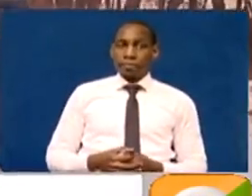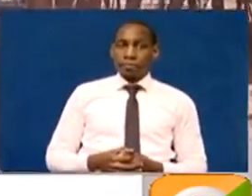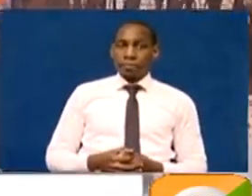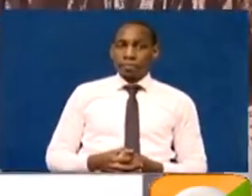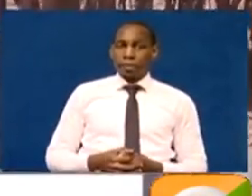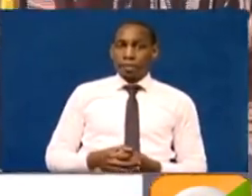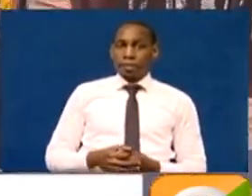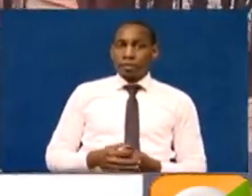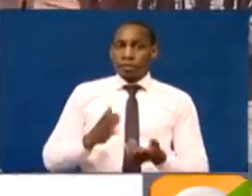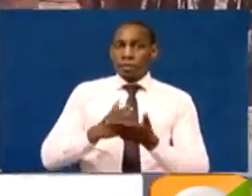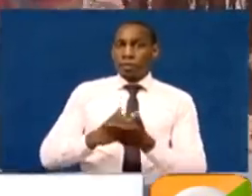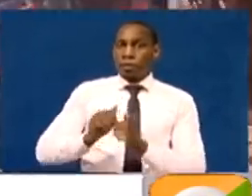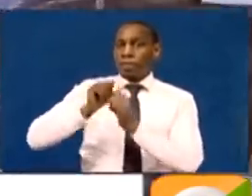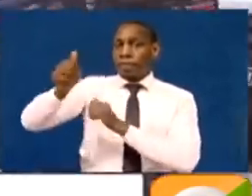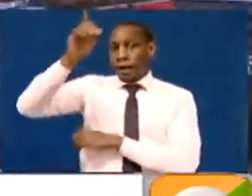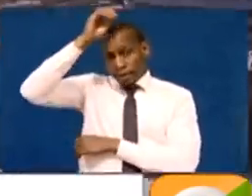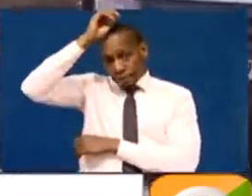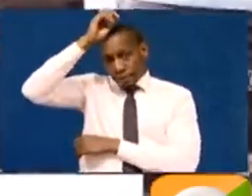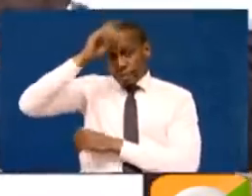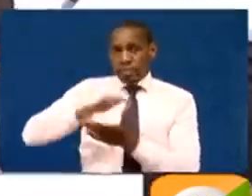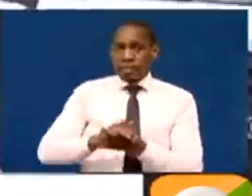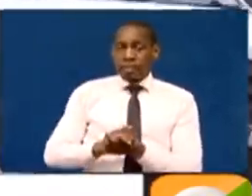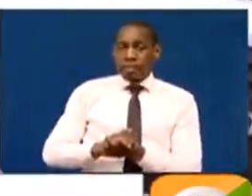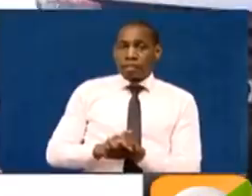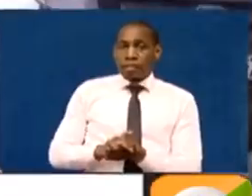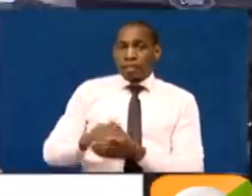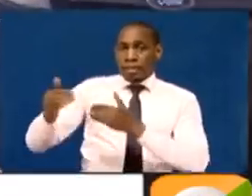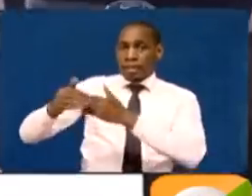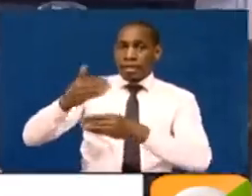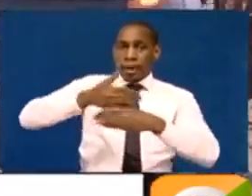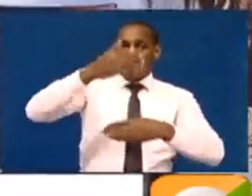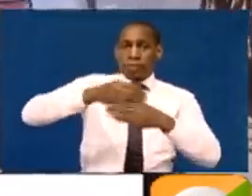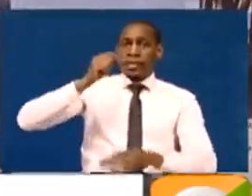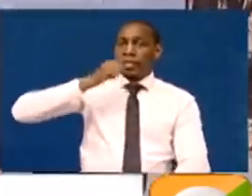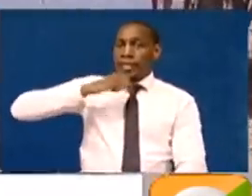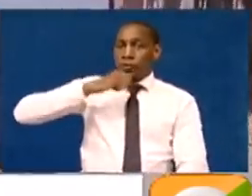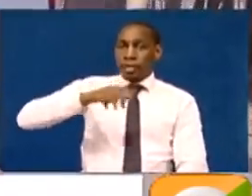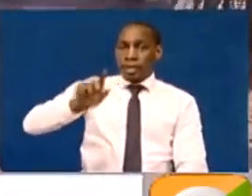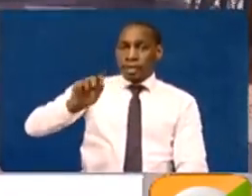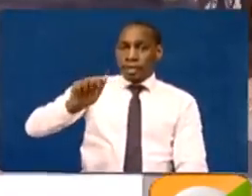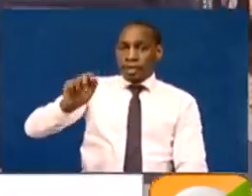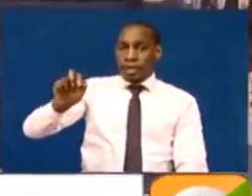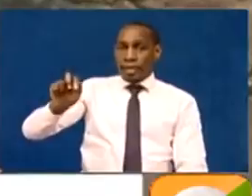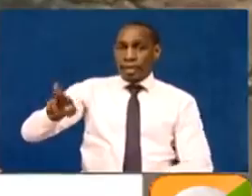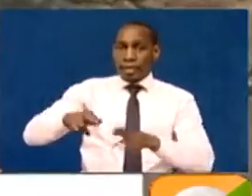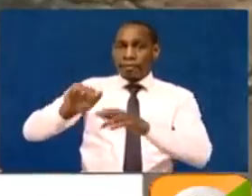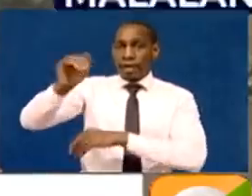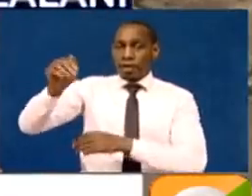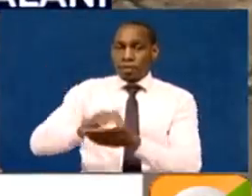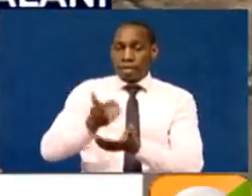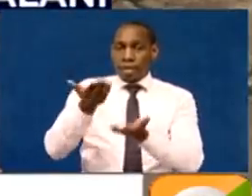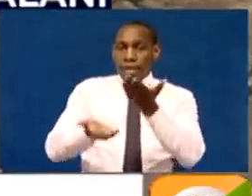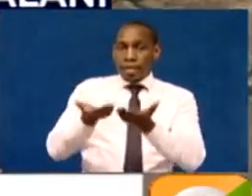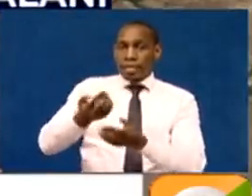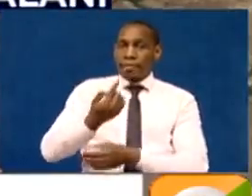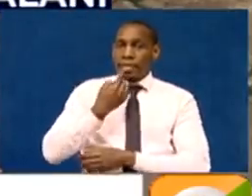It was near a remote village in Mwingi East constituency, near the border of Kitui and Tana River counties, an